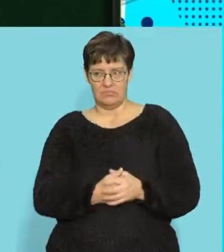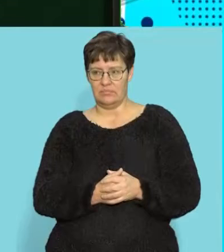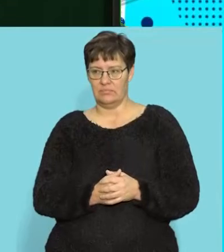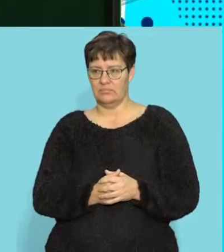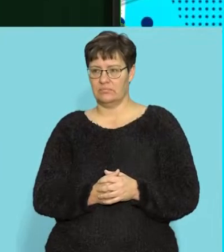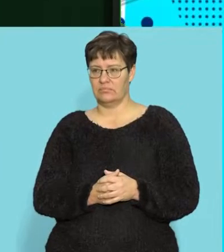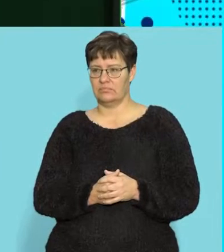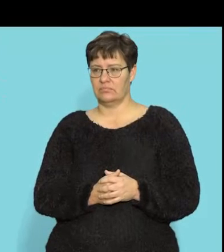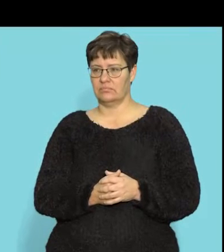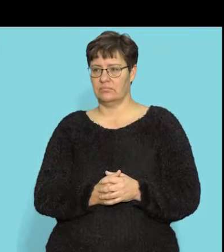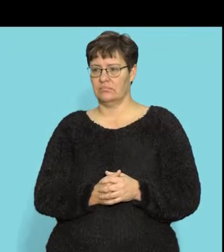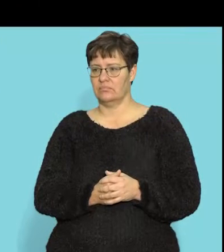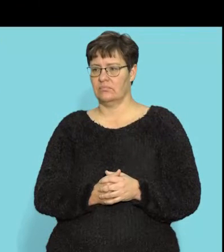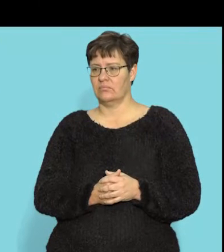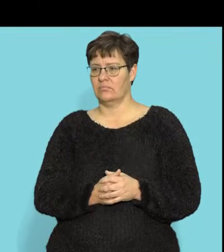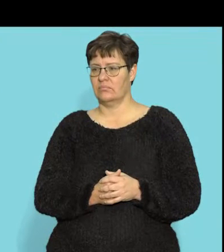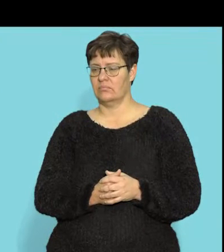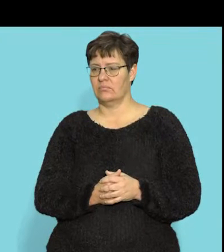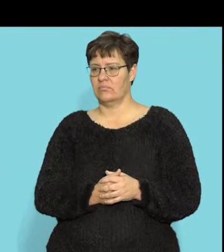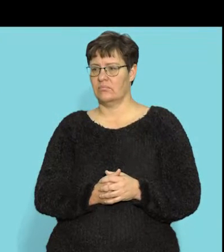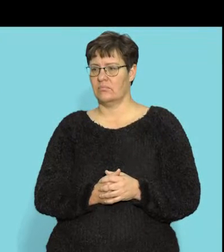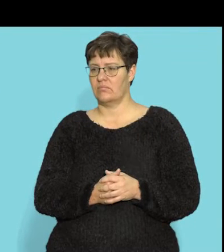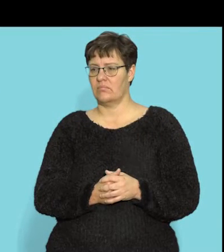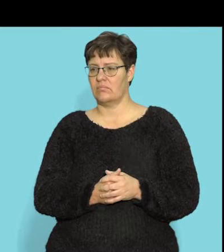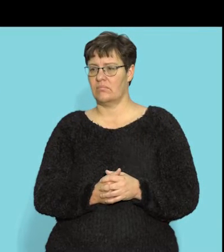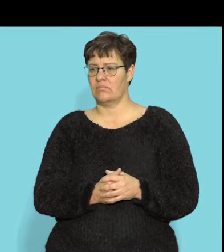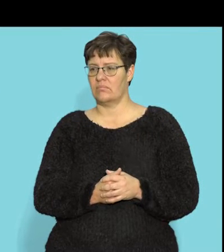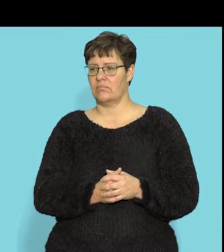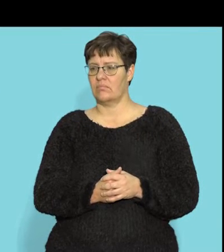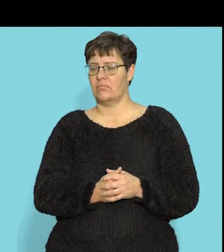things in this discussion, right?